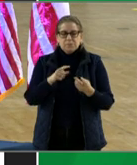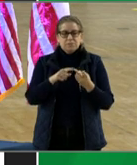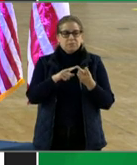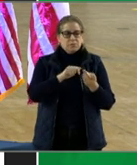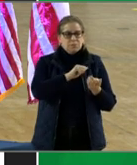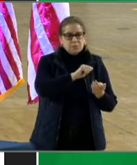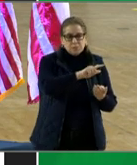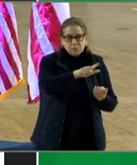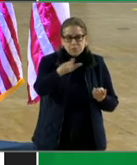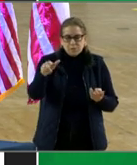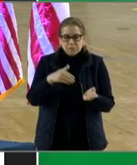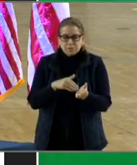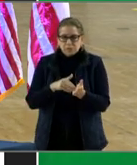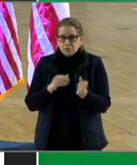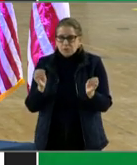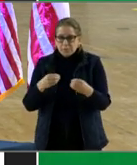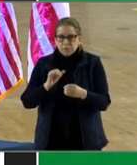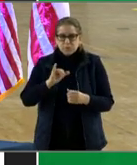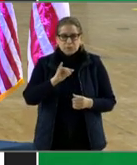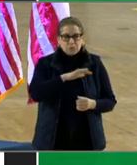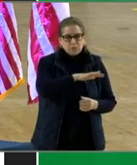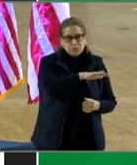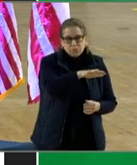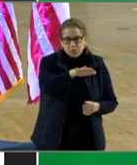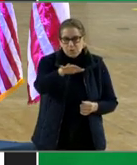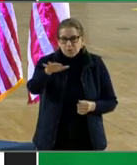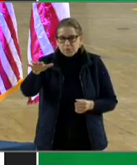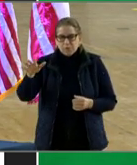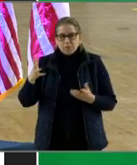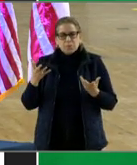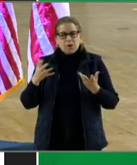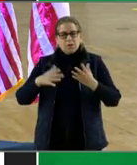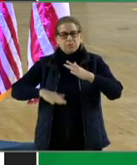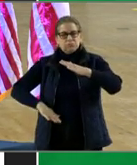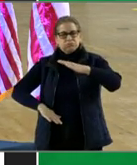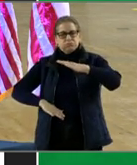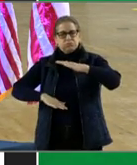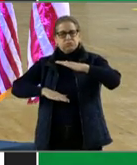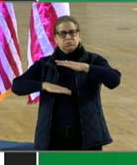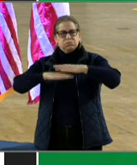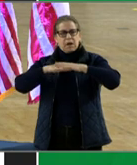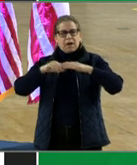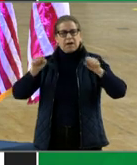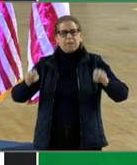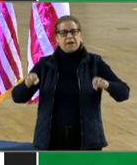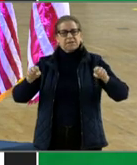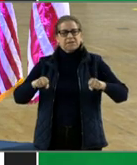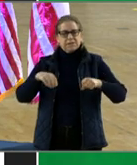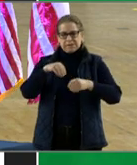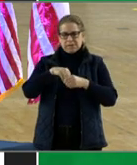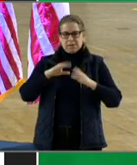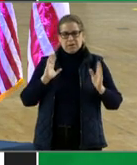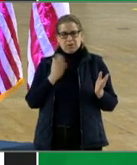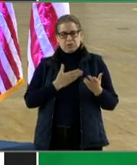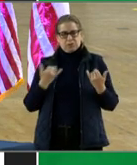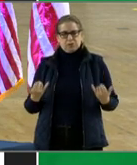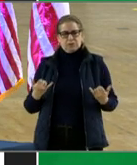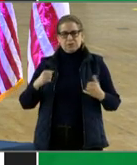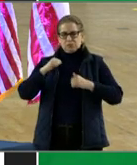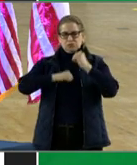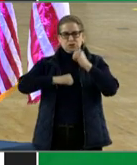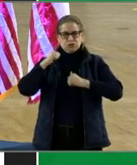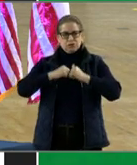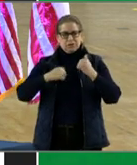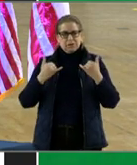the capacity or the infrastructure that is within the acute care system so that care can be provided in hospitals for patients who